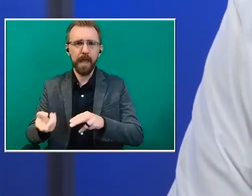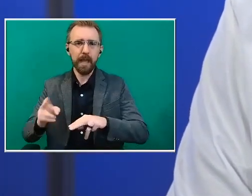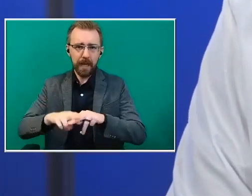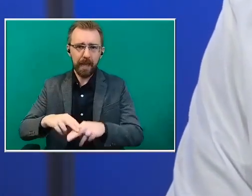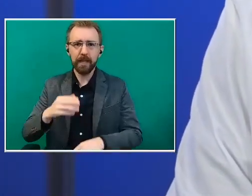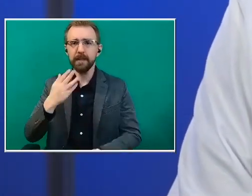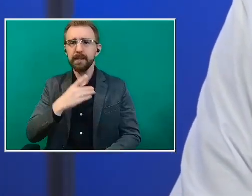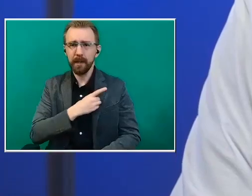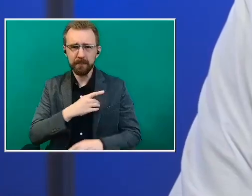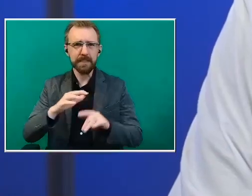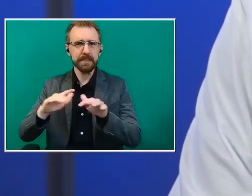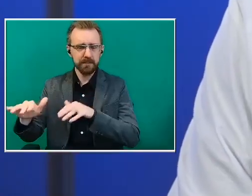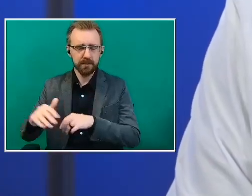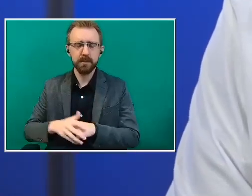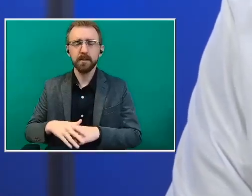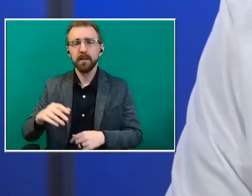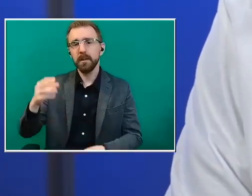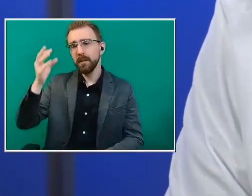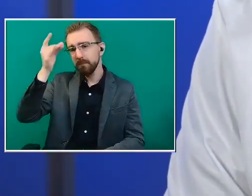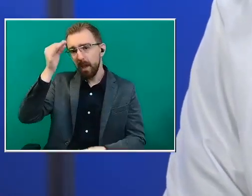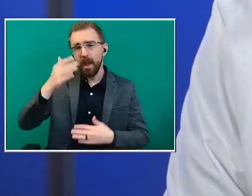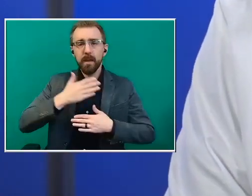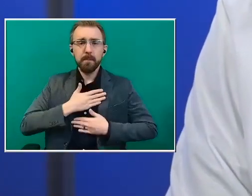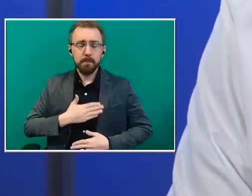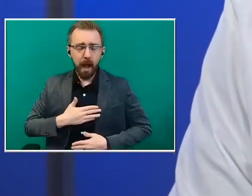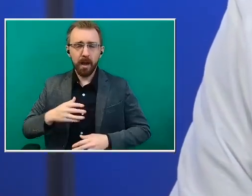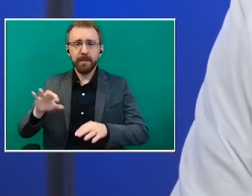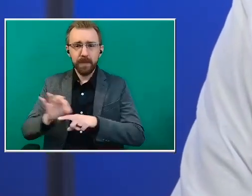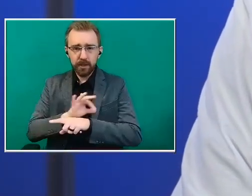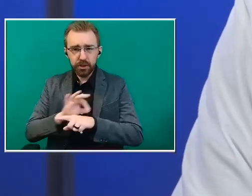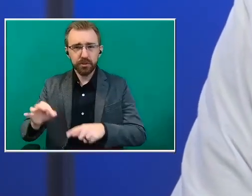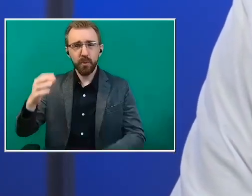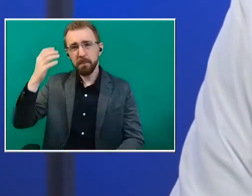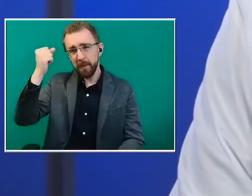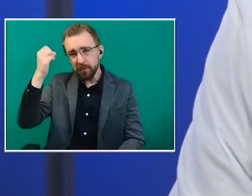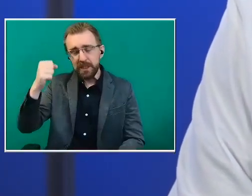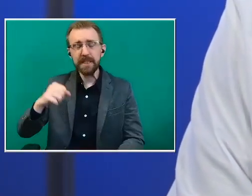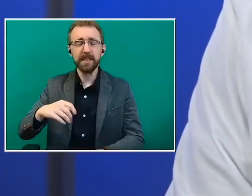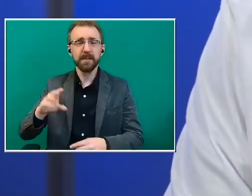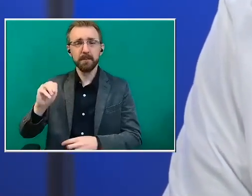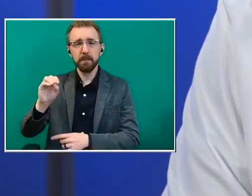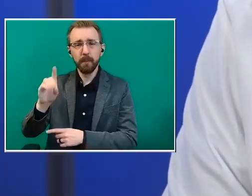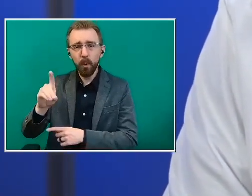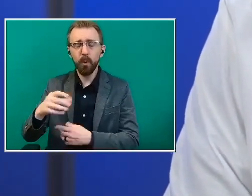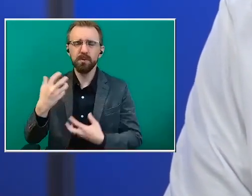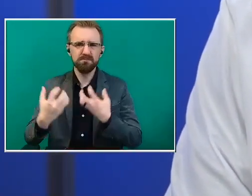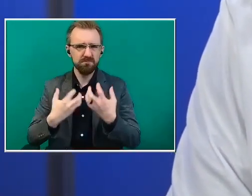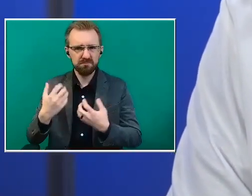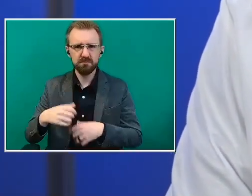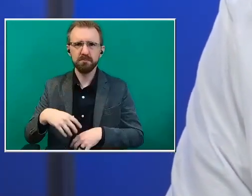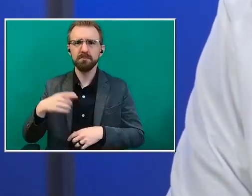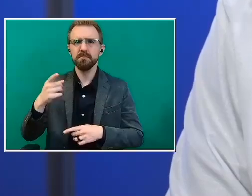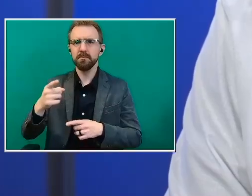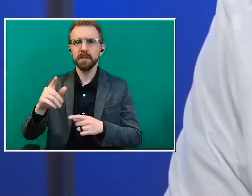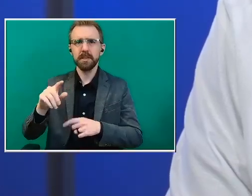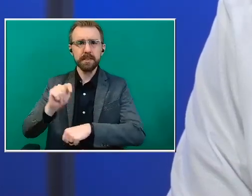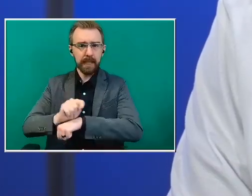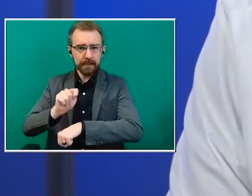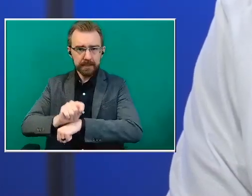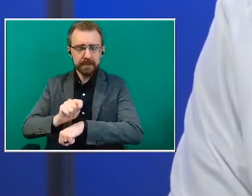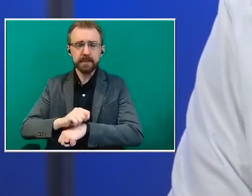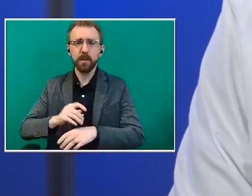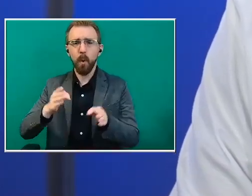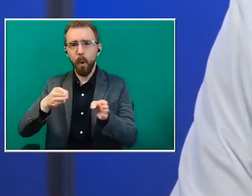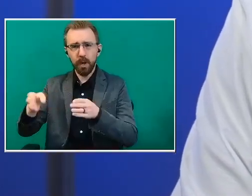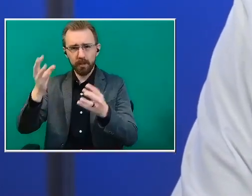your neurocognitive function. So your memory, your mood, and your processing of tasks, organizing thoughts is all related to